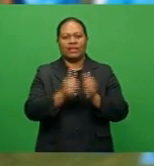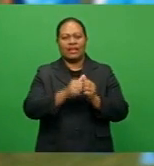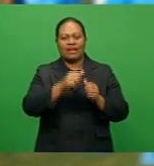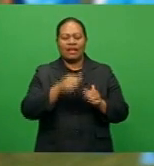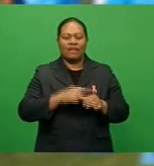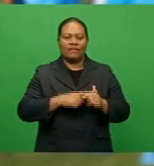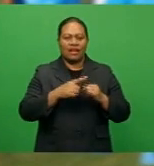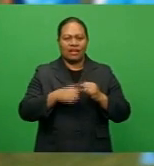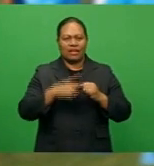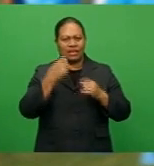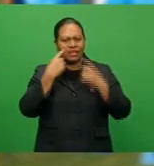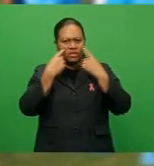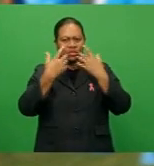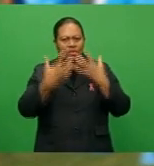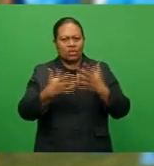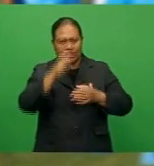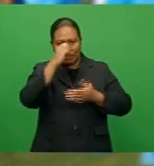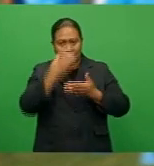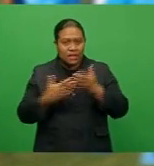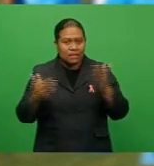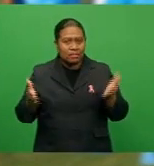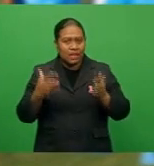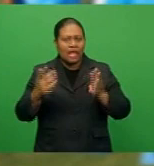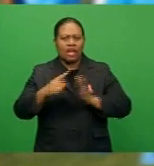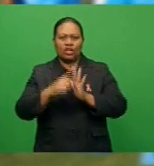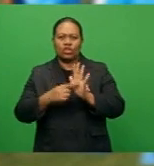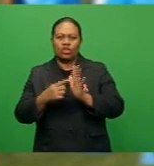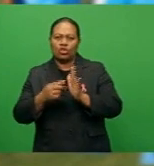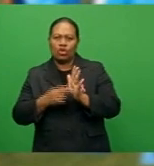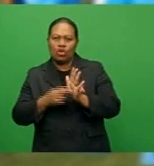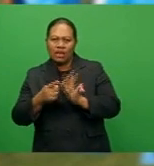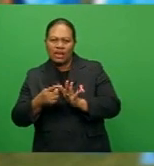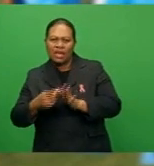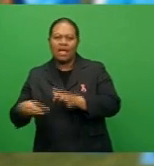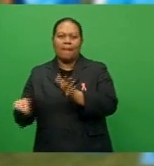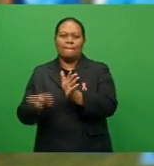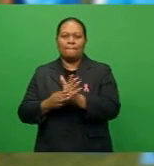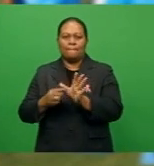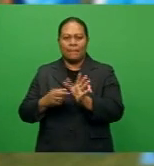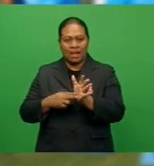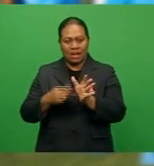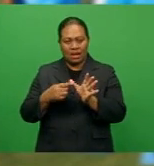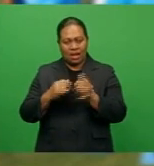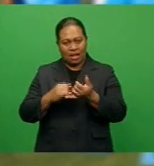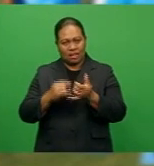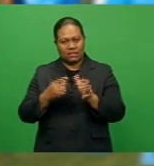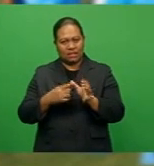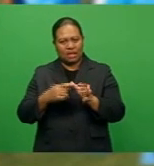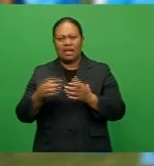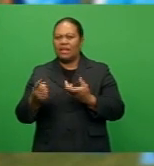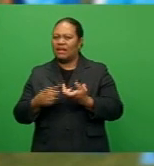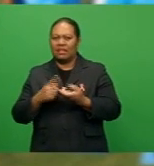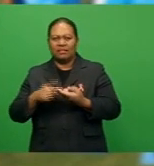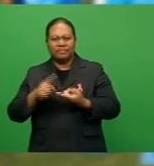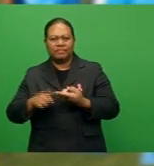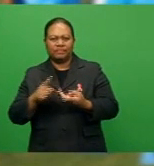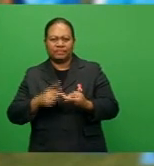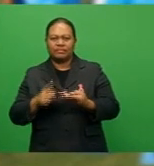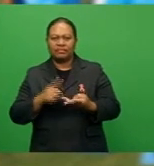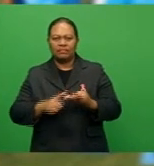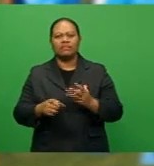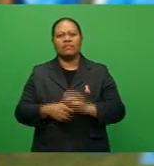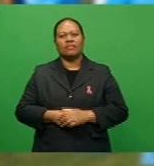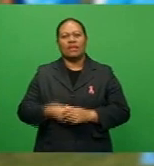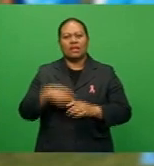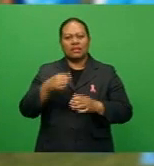Several of the side's experienced players, including Chone Manu, Manasa Saulo, Absalome Vota and Elia Dhanakaivata,